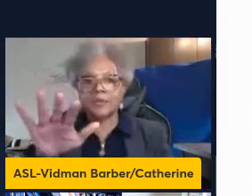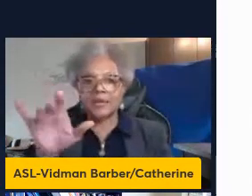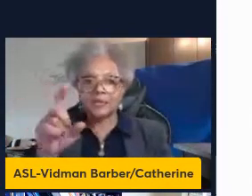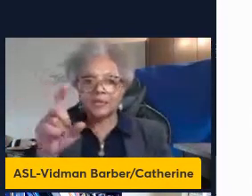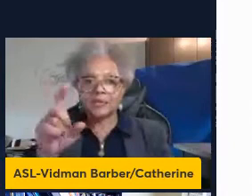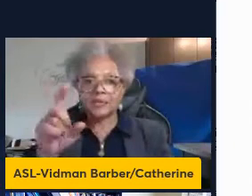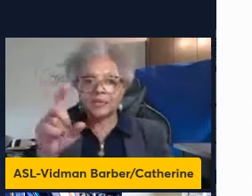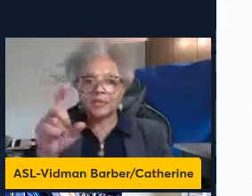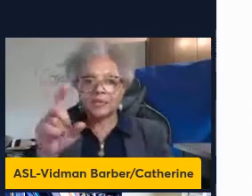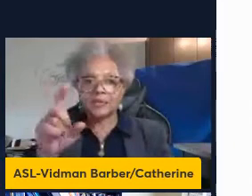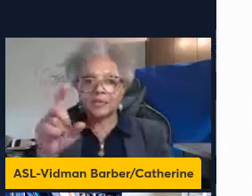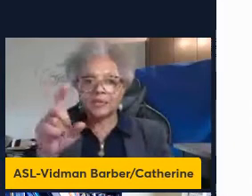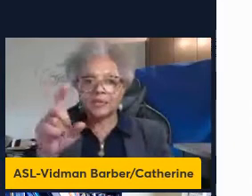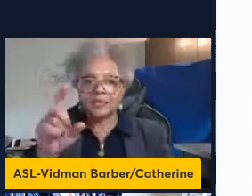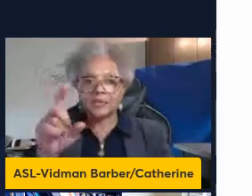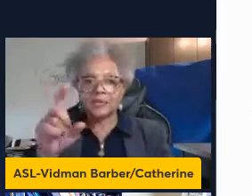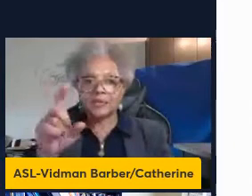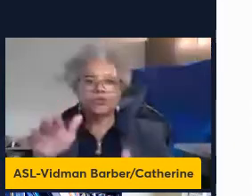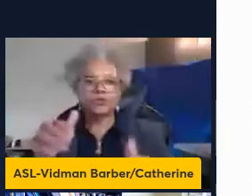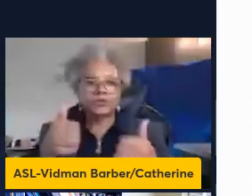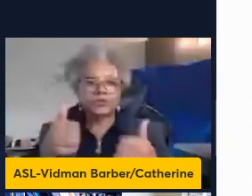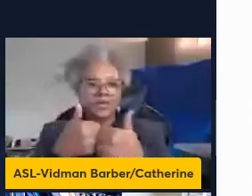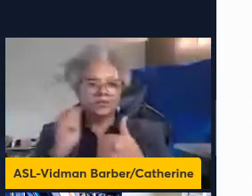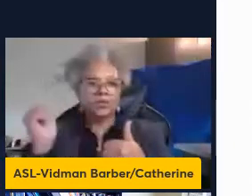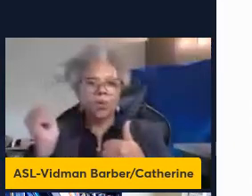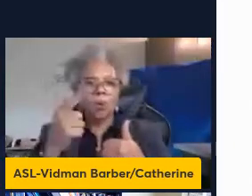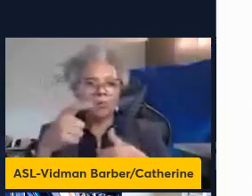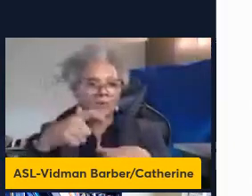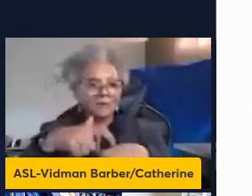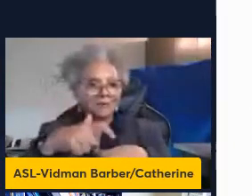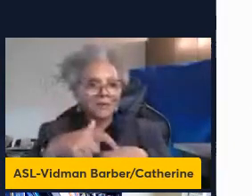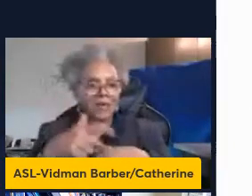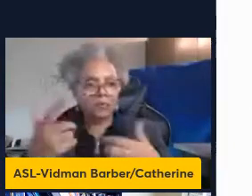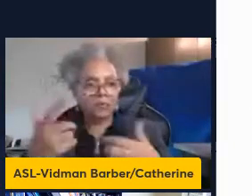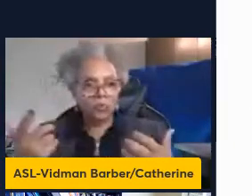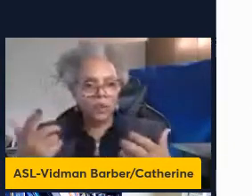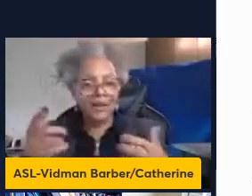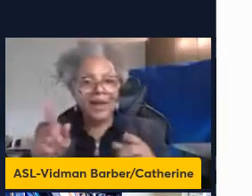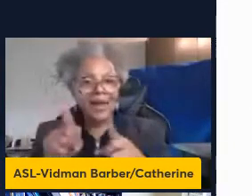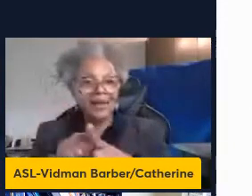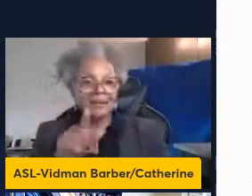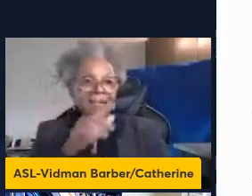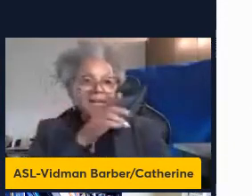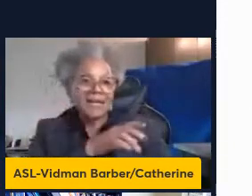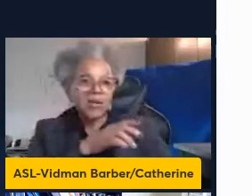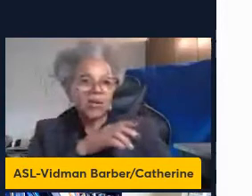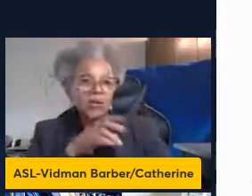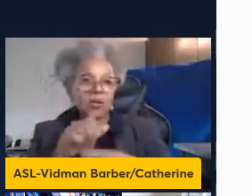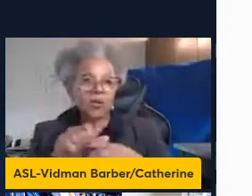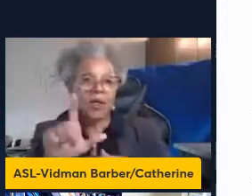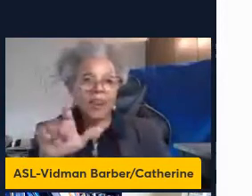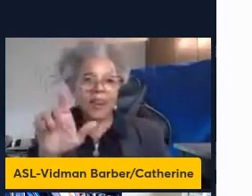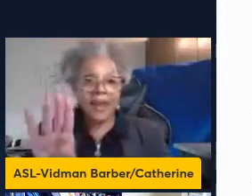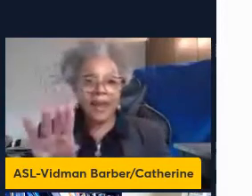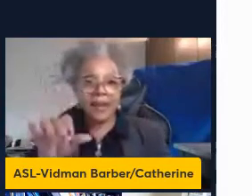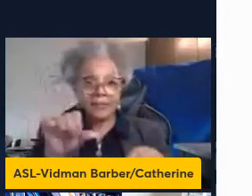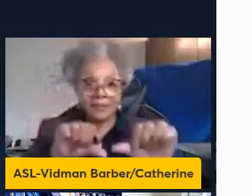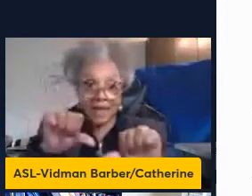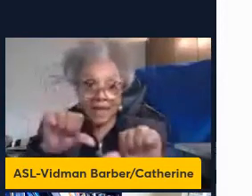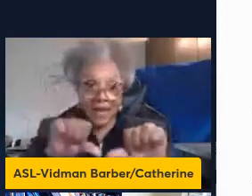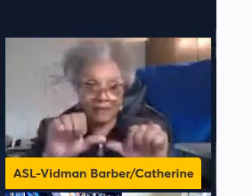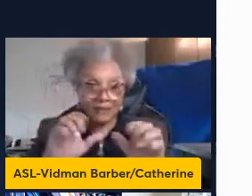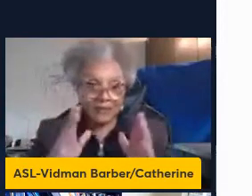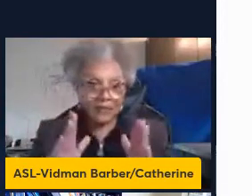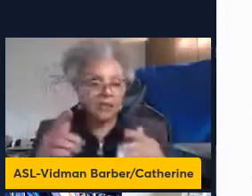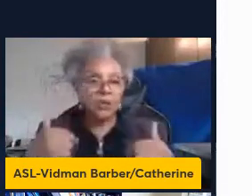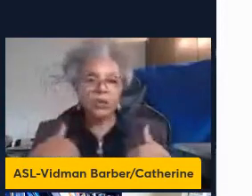people challenge all of the time is that as a clinical laboratory scientist, we are not often